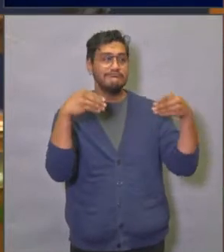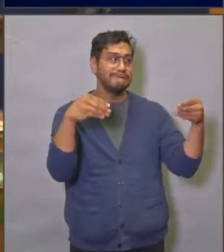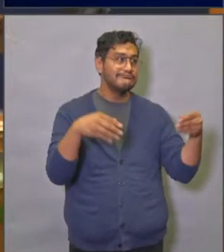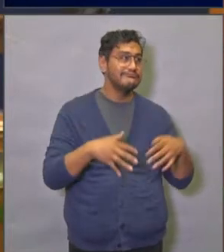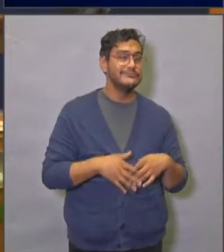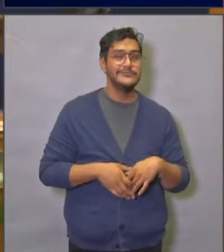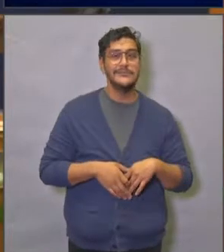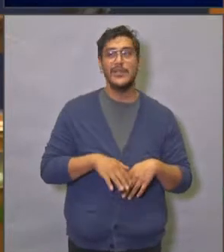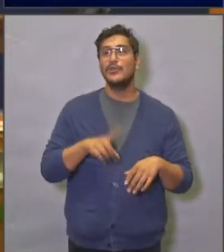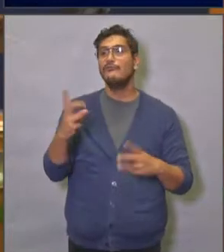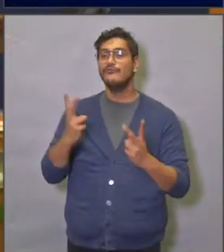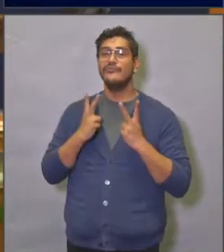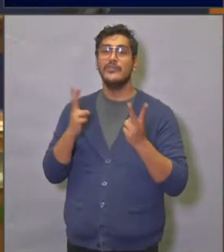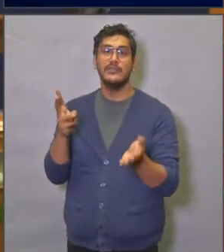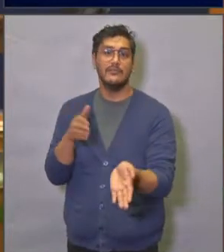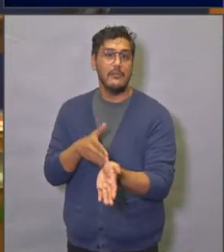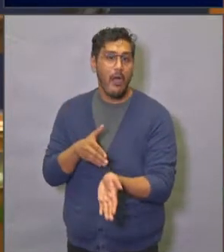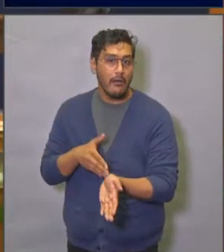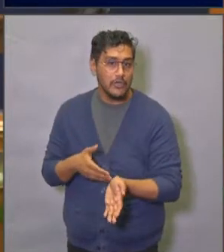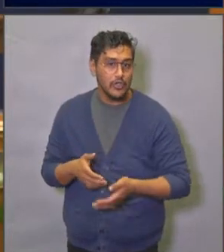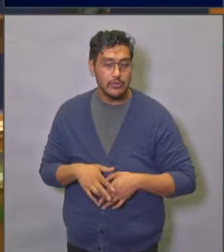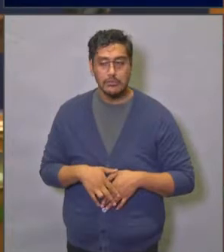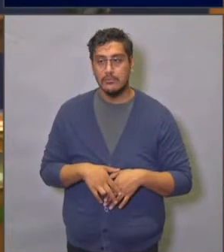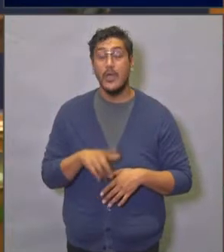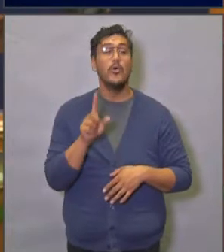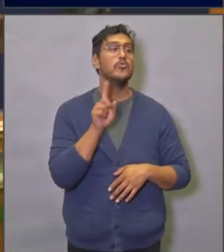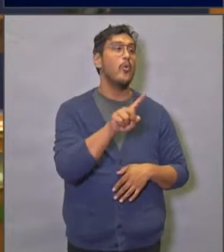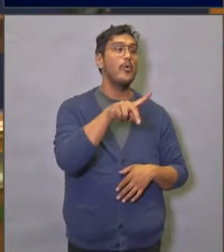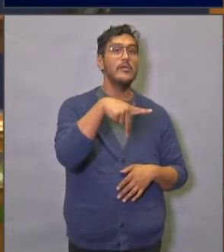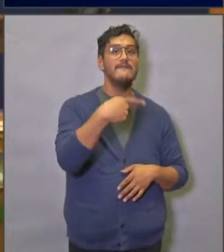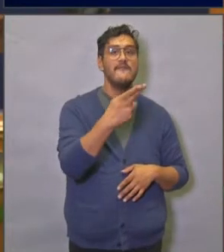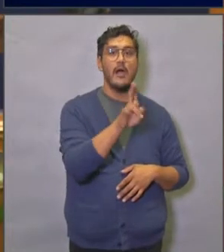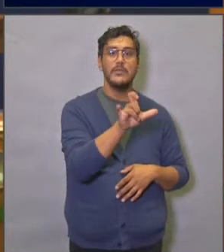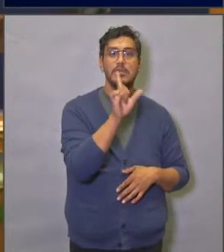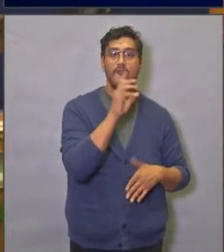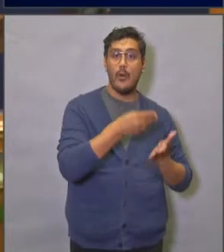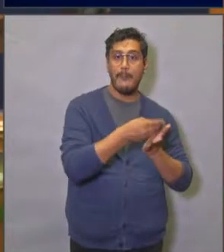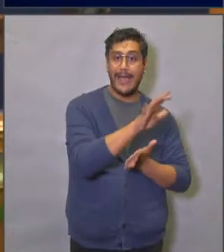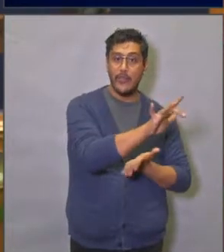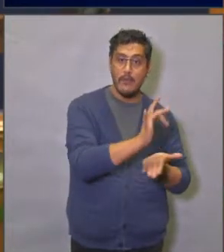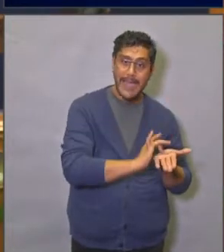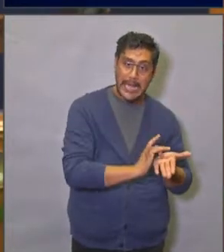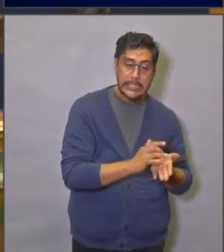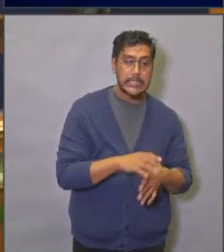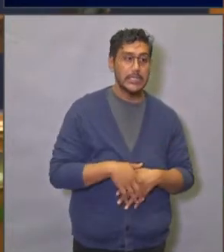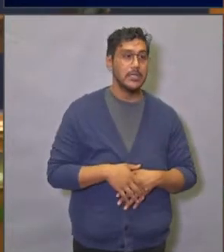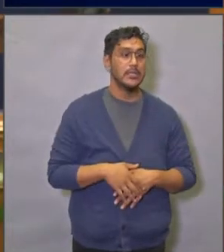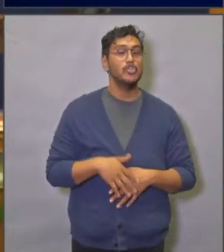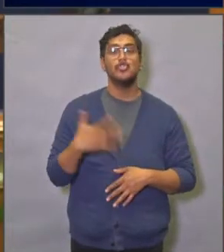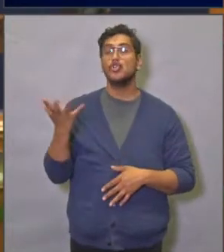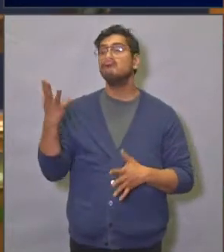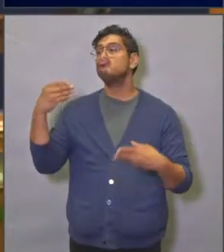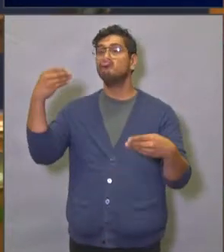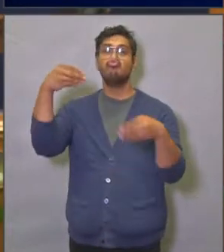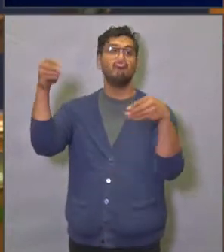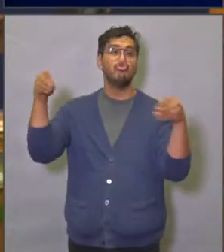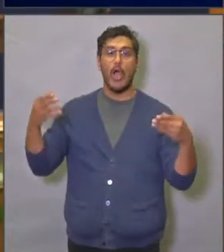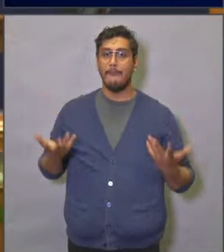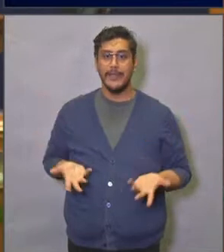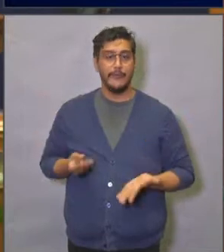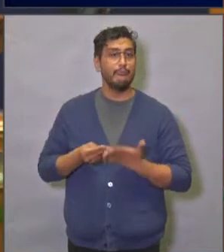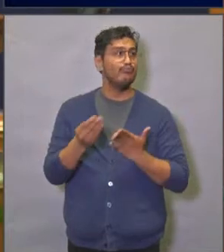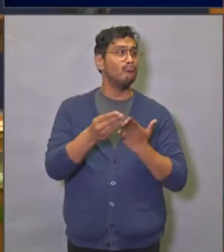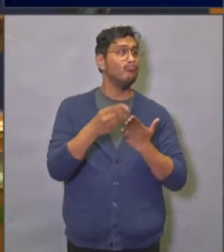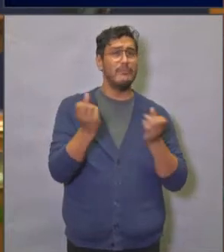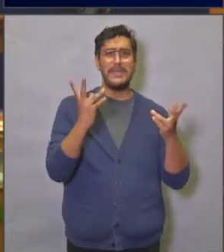going to their physician, getting their medicines, going shopping. So many people are